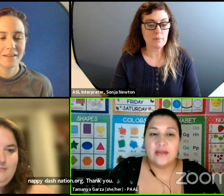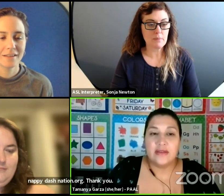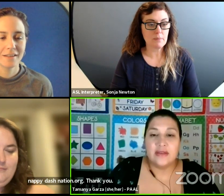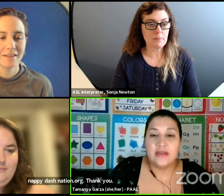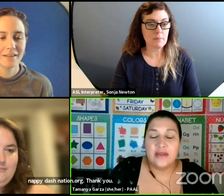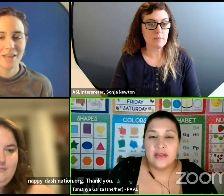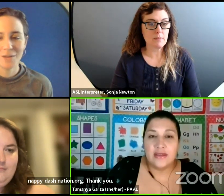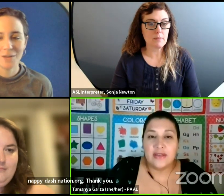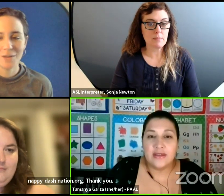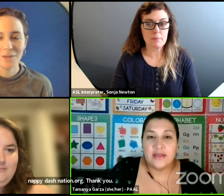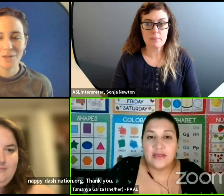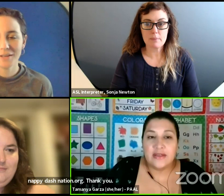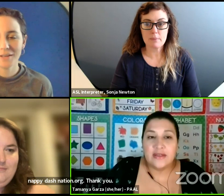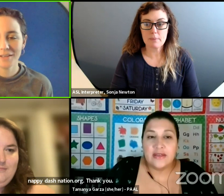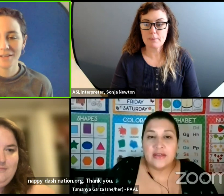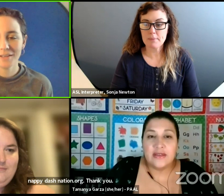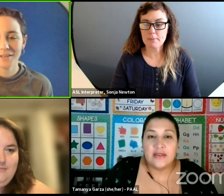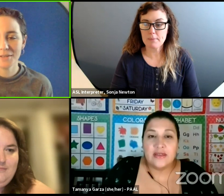Thank you.